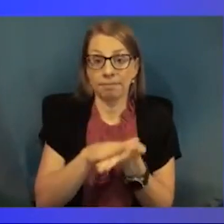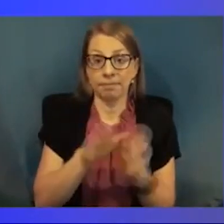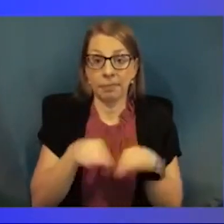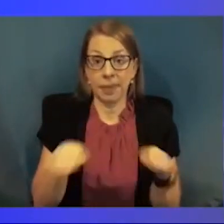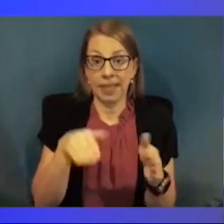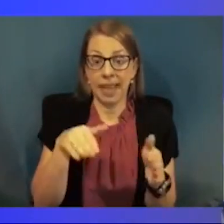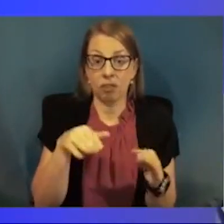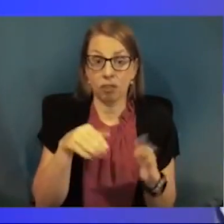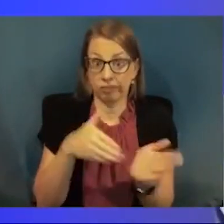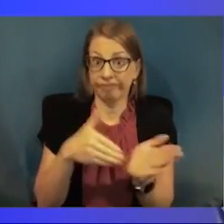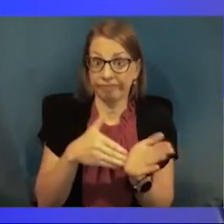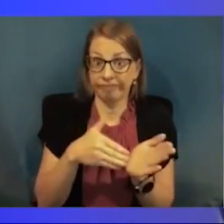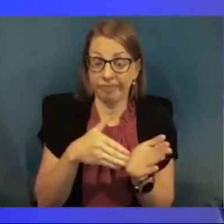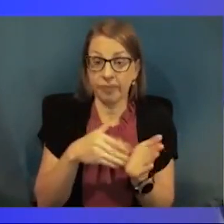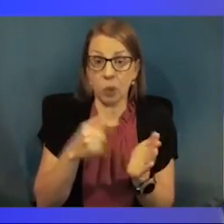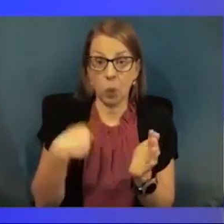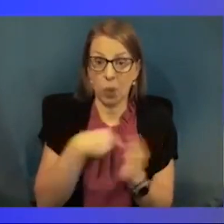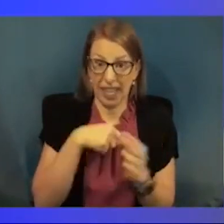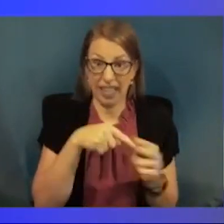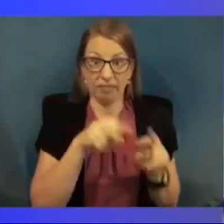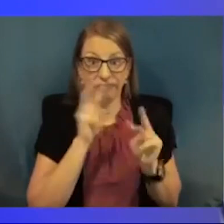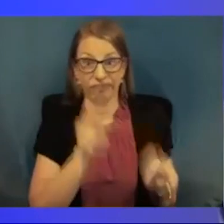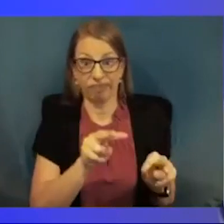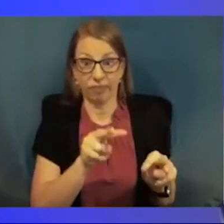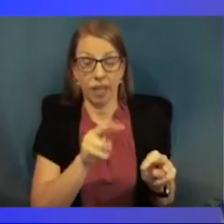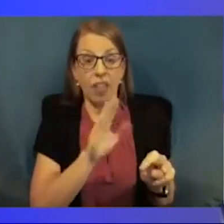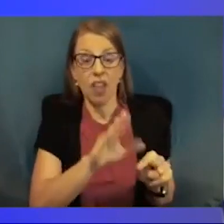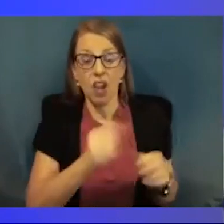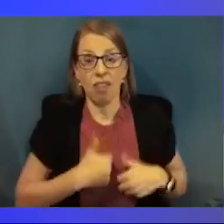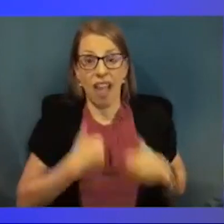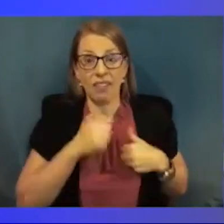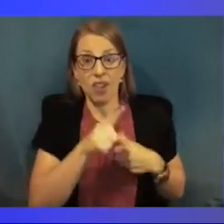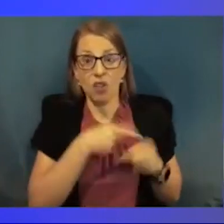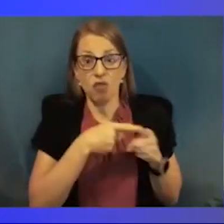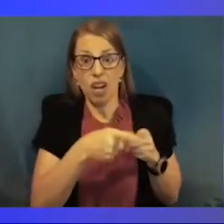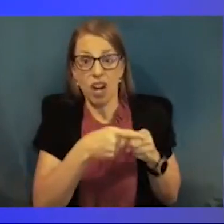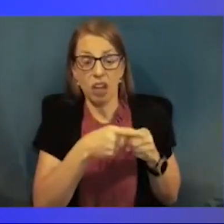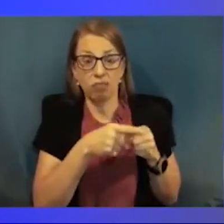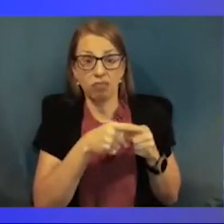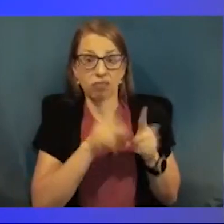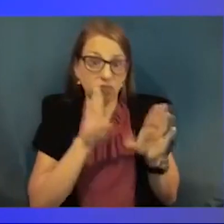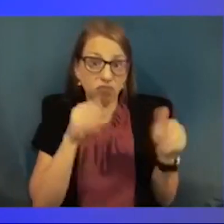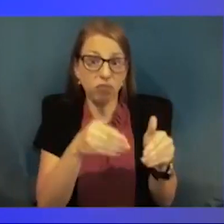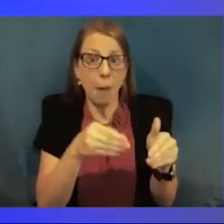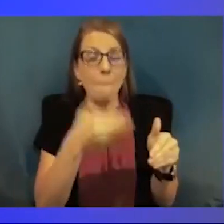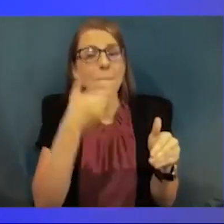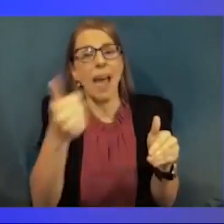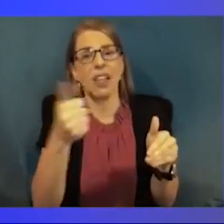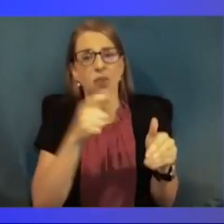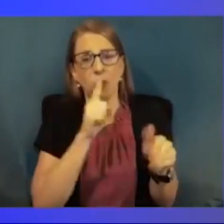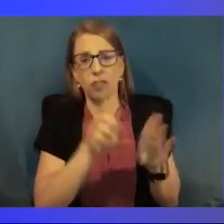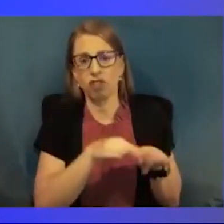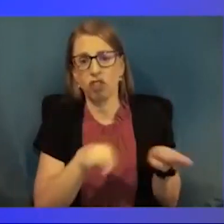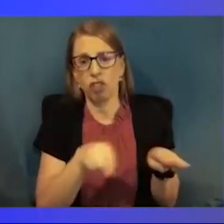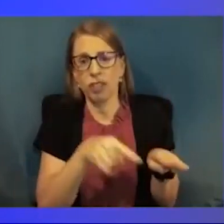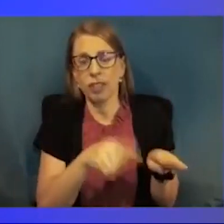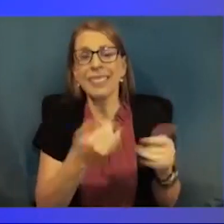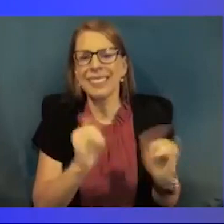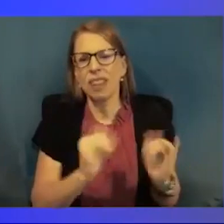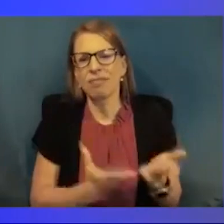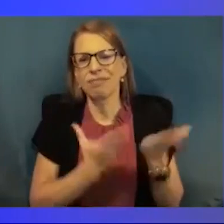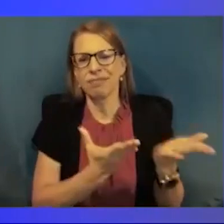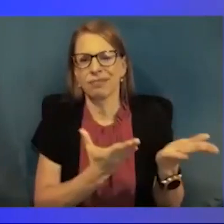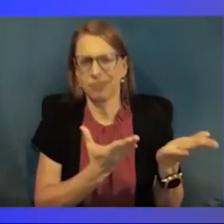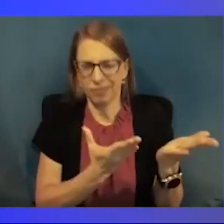because they dedicate their lives, their careers towards doing the best thing for children. They still do recommend it. I mean, I think that's